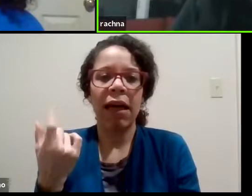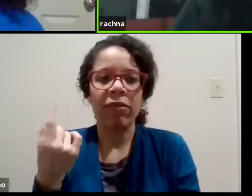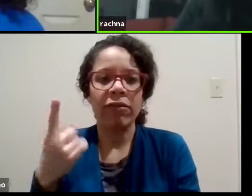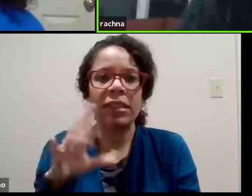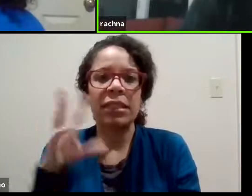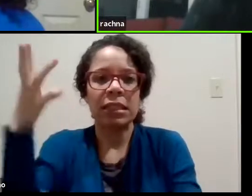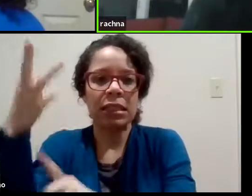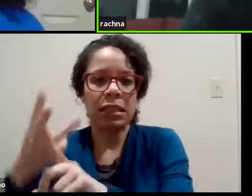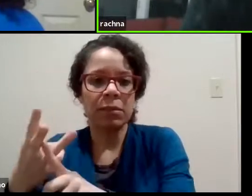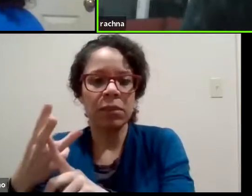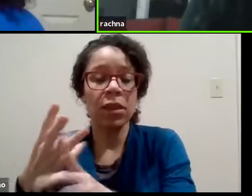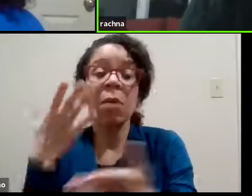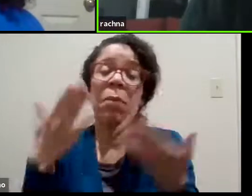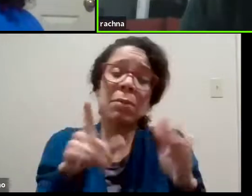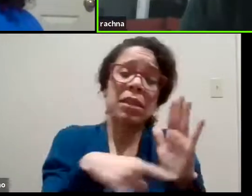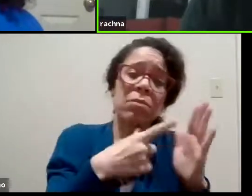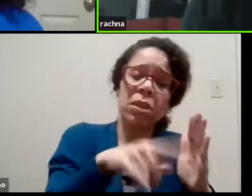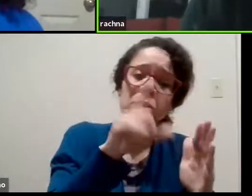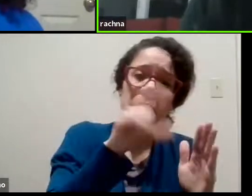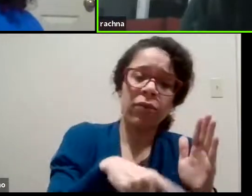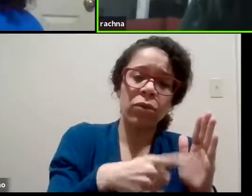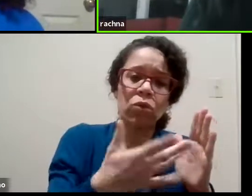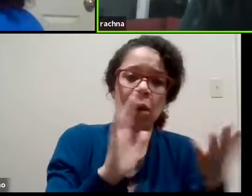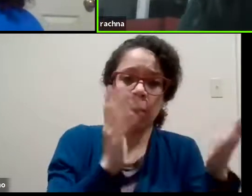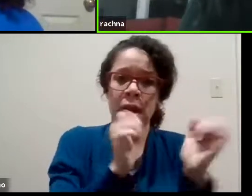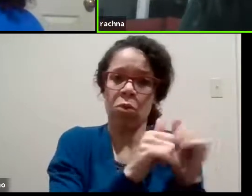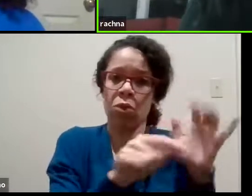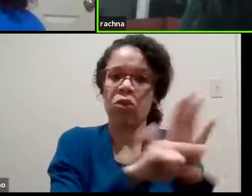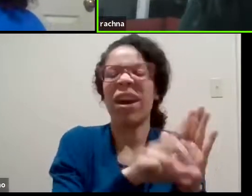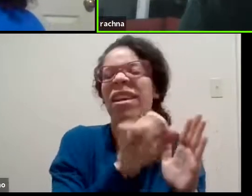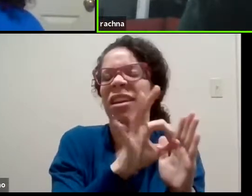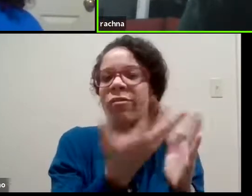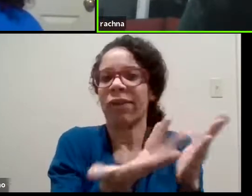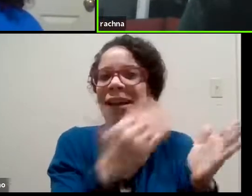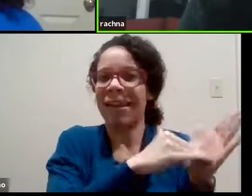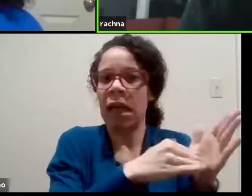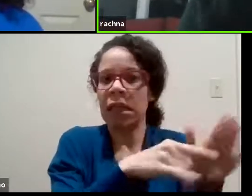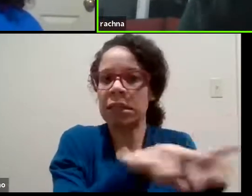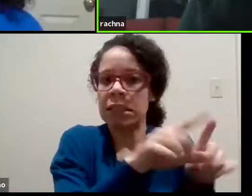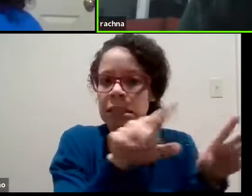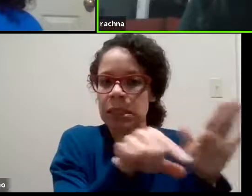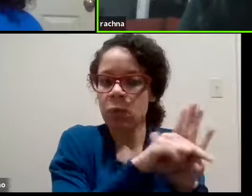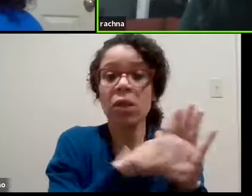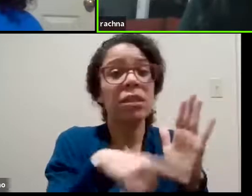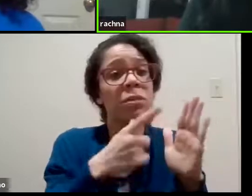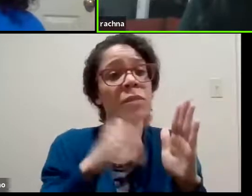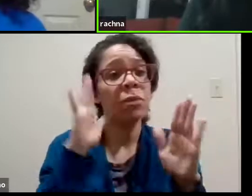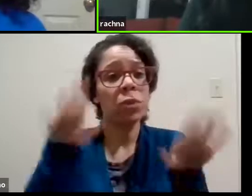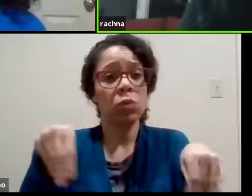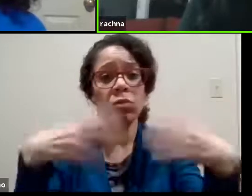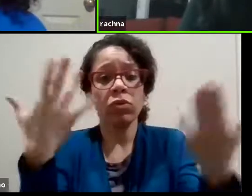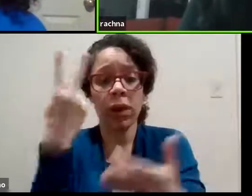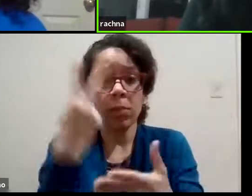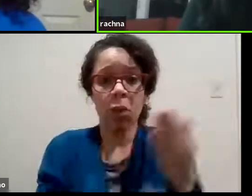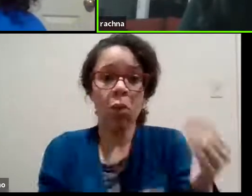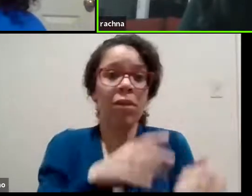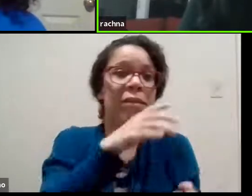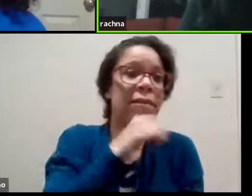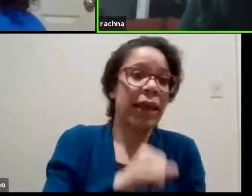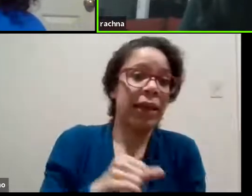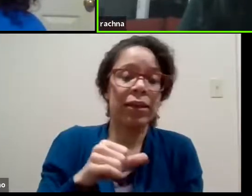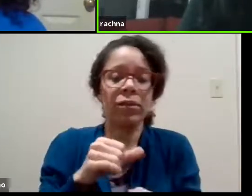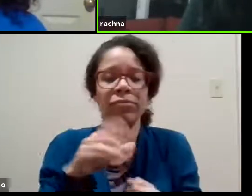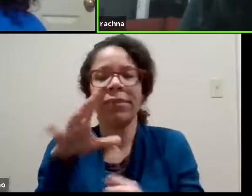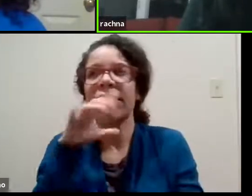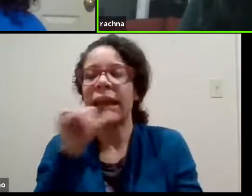to compare it to grade, maybe if they've repeated a grade. Sometimes I'll give both. I'll give grade and age-based norms.